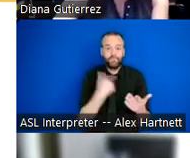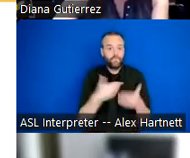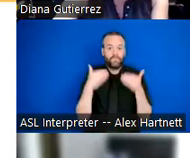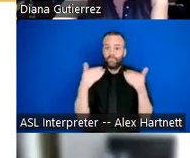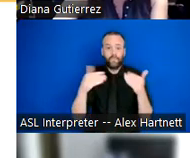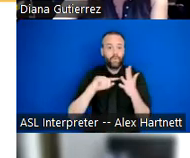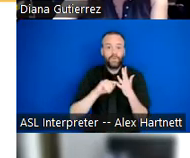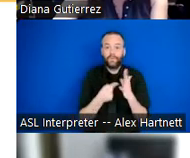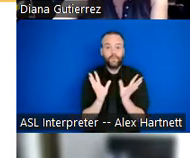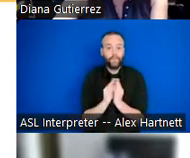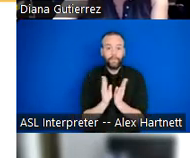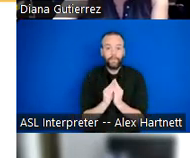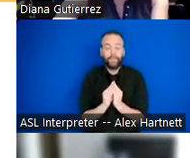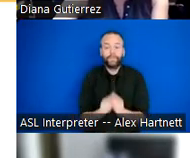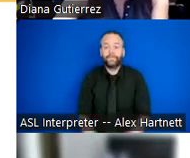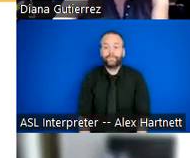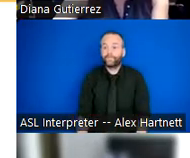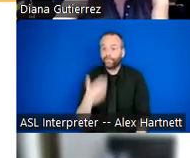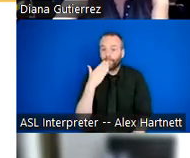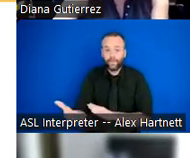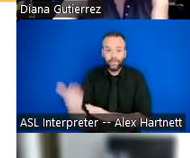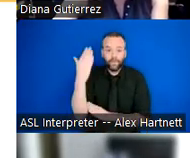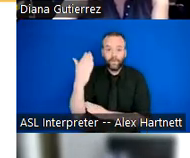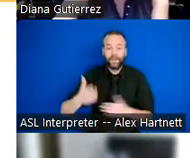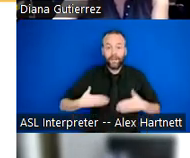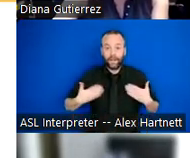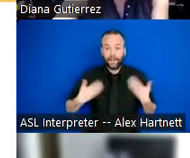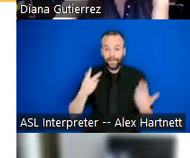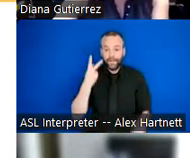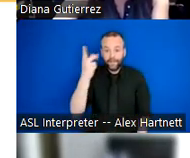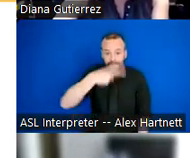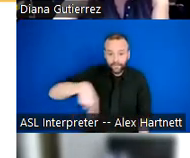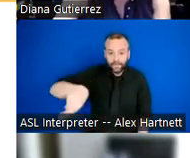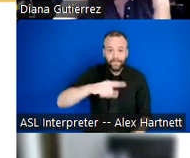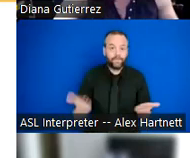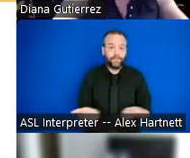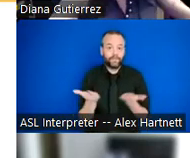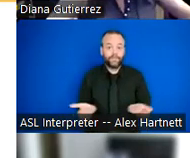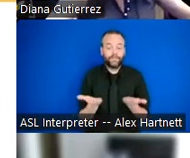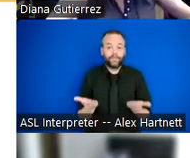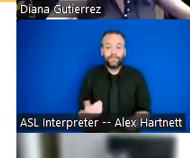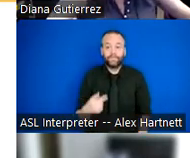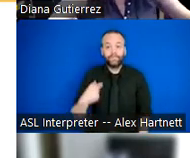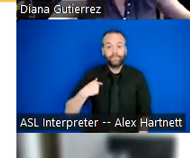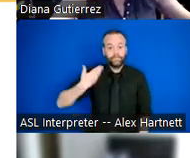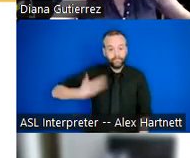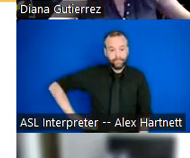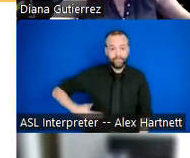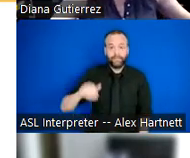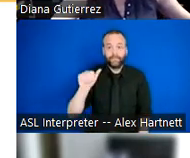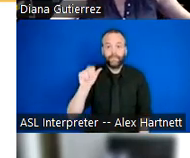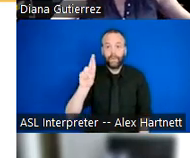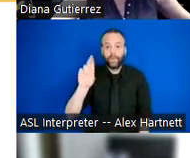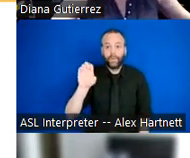Okay, well, good morning. We are so happy to have you all here with us today. My name is Rebecca Ancion. I'm a